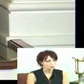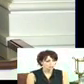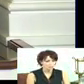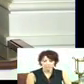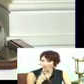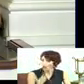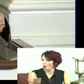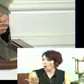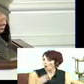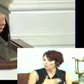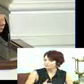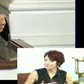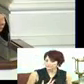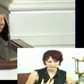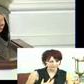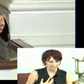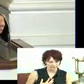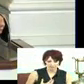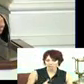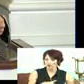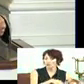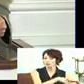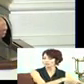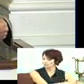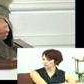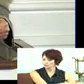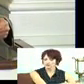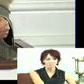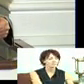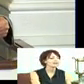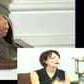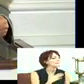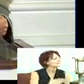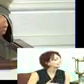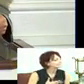me and take my hands." And I took her hands, and she said, "I want to pray."